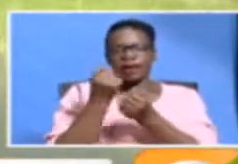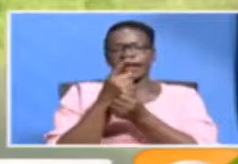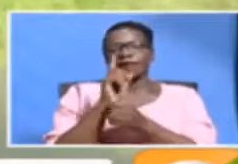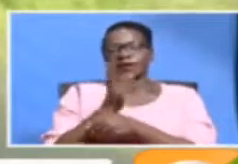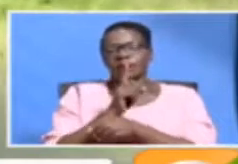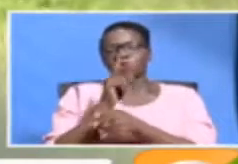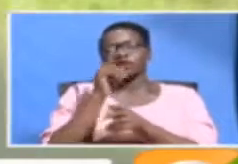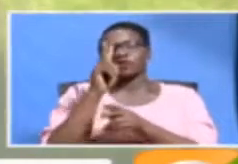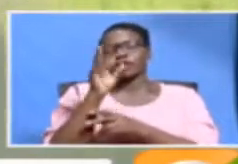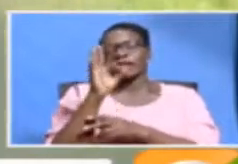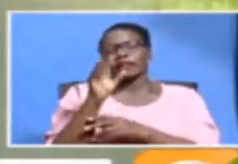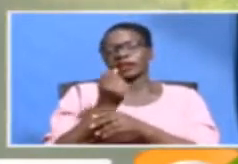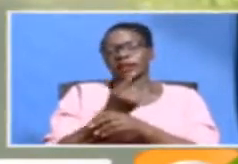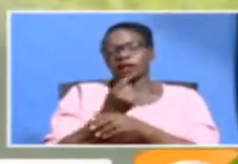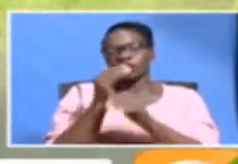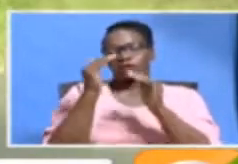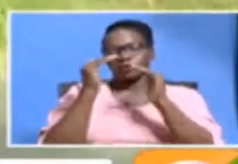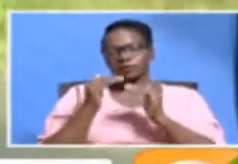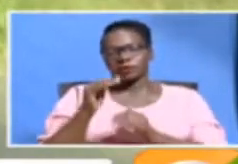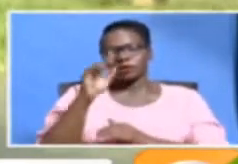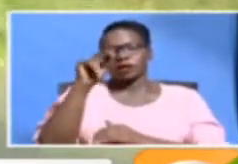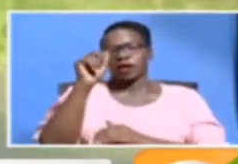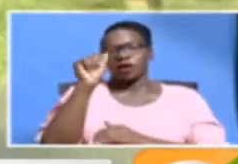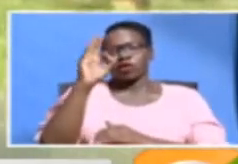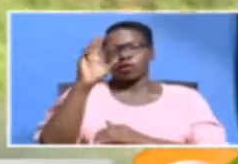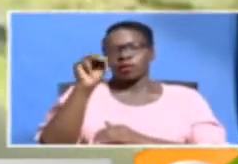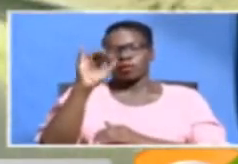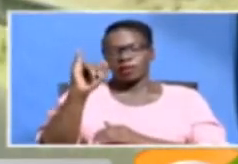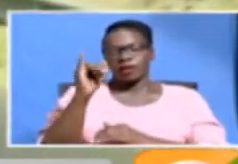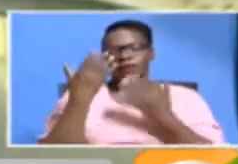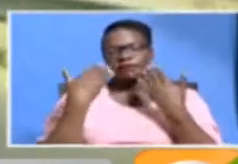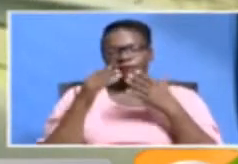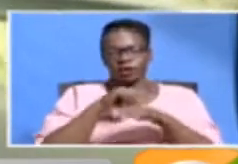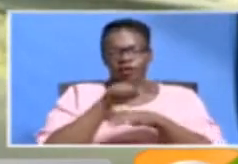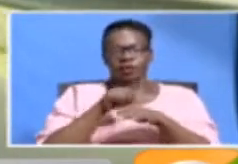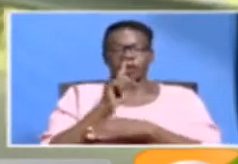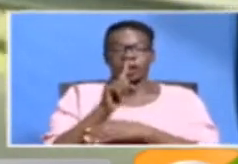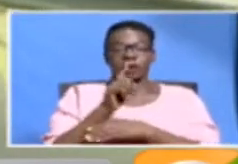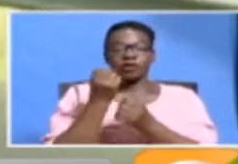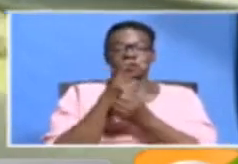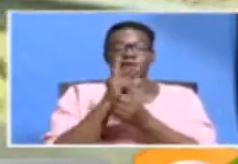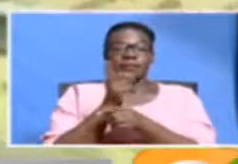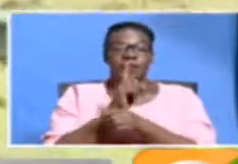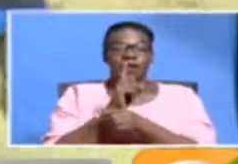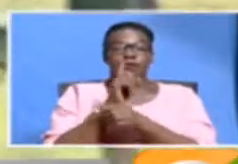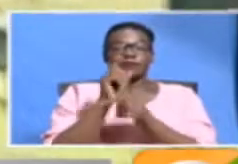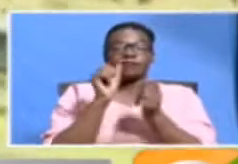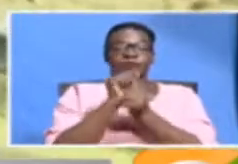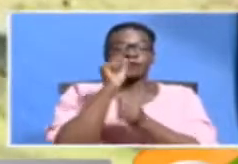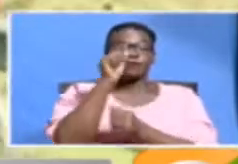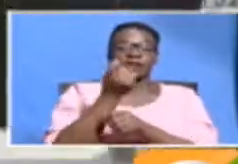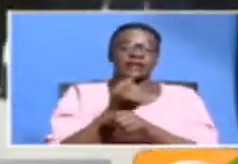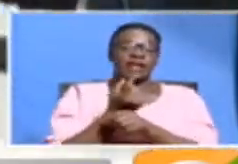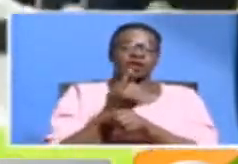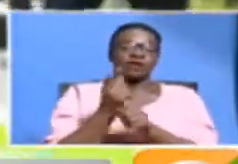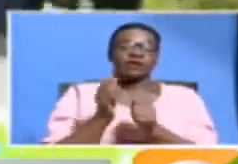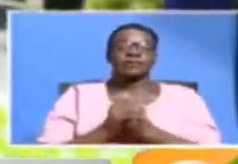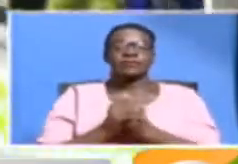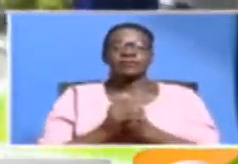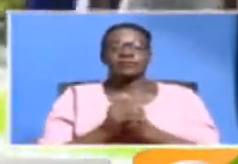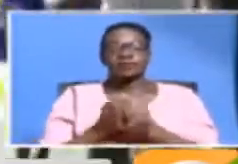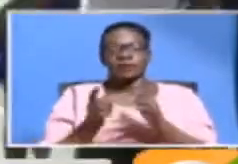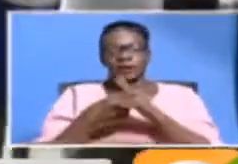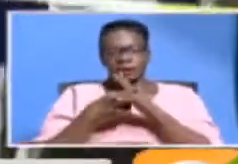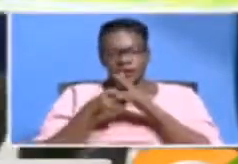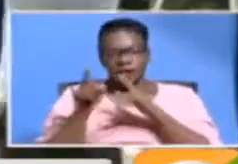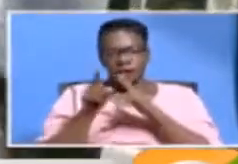and 23 seconds, while Naomi Chepngetich completed the podium in a time of 1 hour, 12 minutes and 50 seconds. The race started in